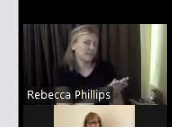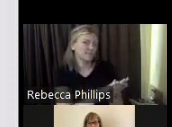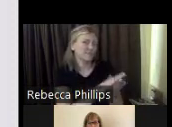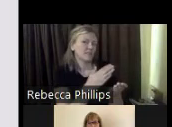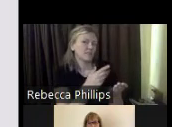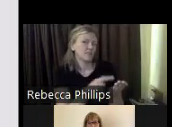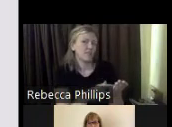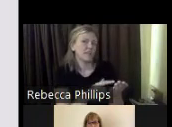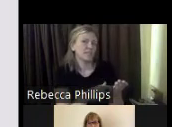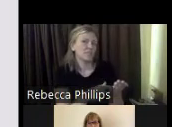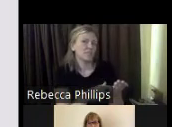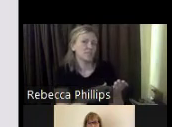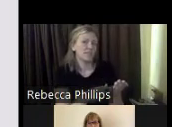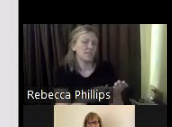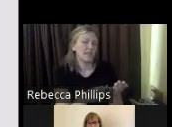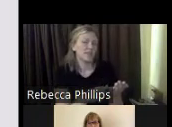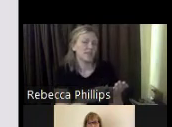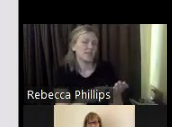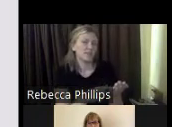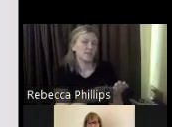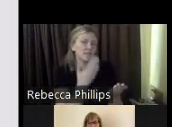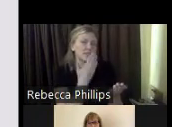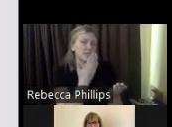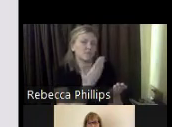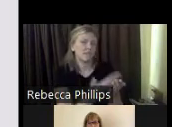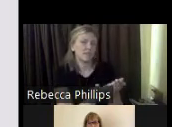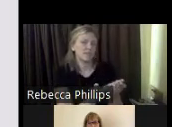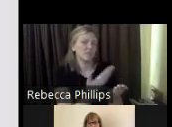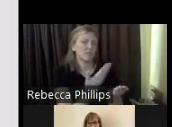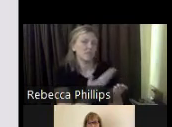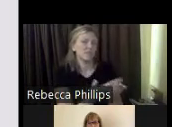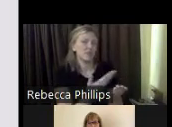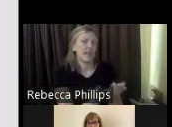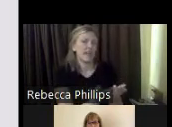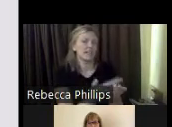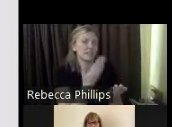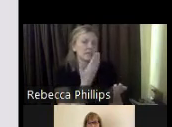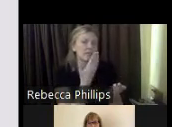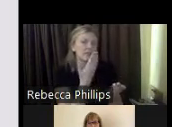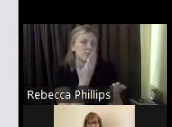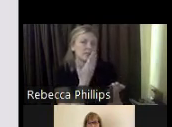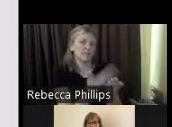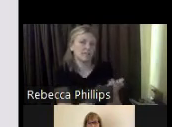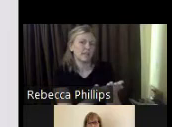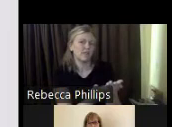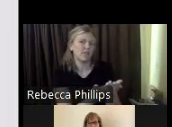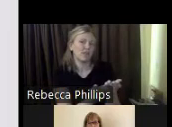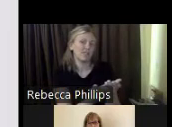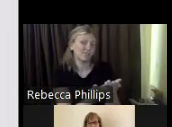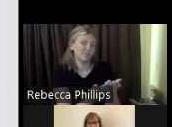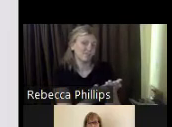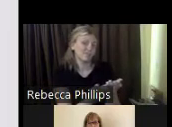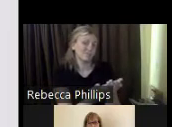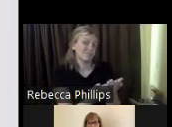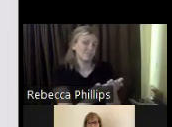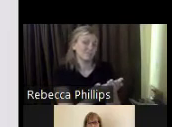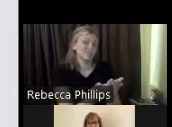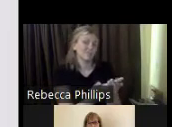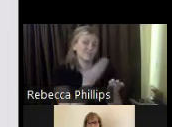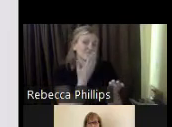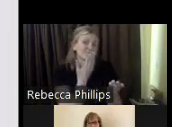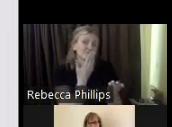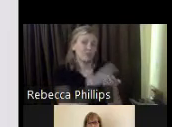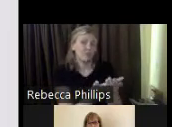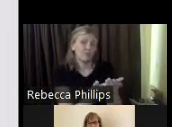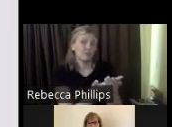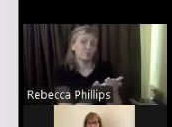bad. So a lot of times people would get that confused thinking this was thank you. So if it's your hand, it's representing the sign for good.